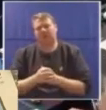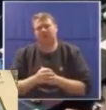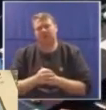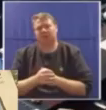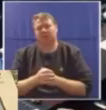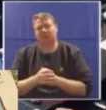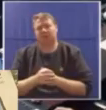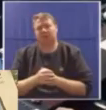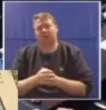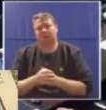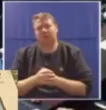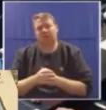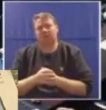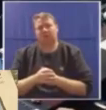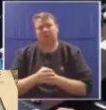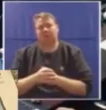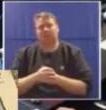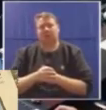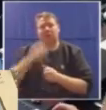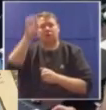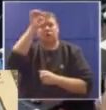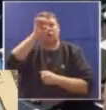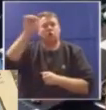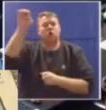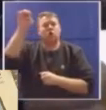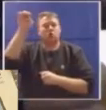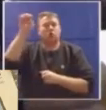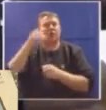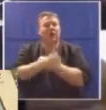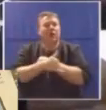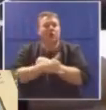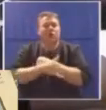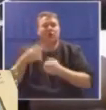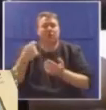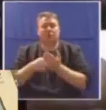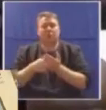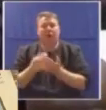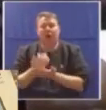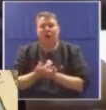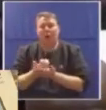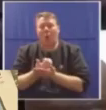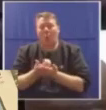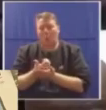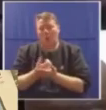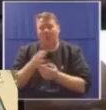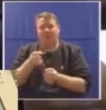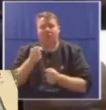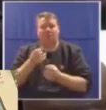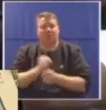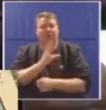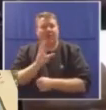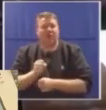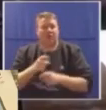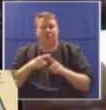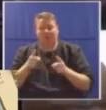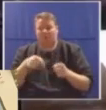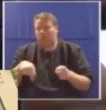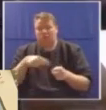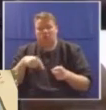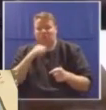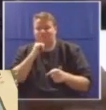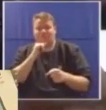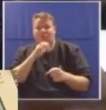a number of European countries are buying coal from South Africa, while we lack coal that is clean